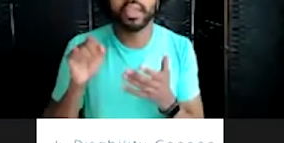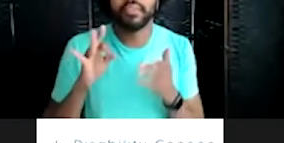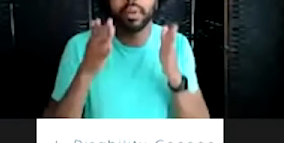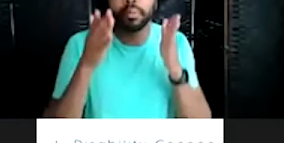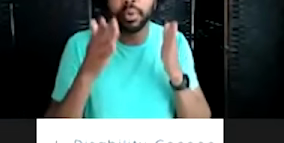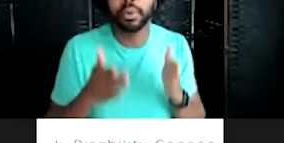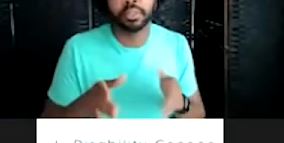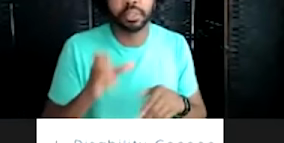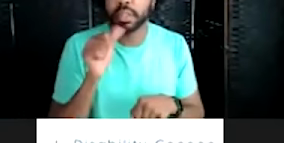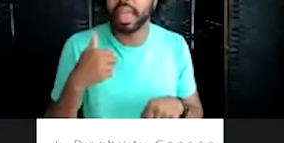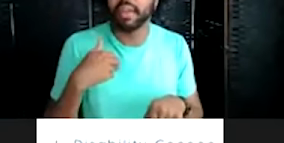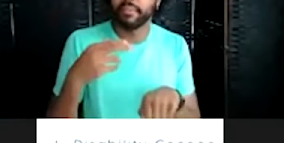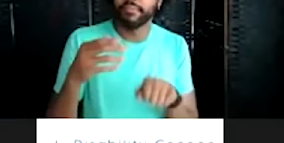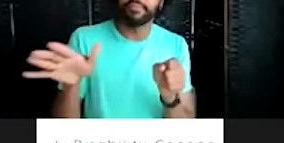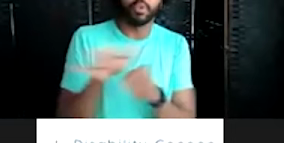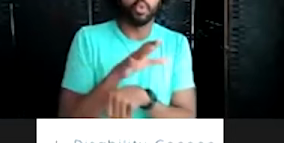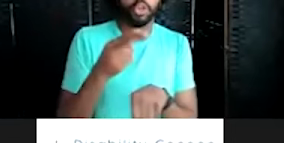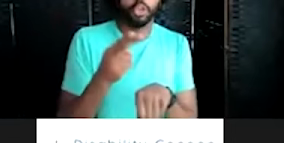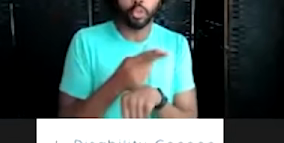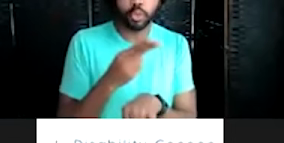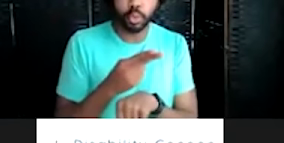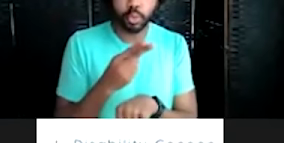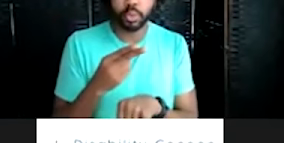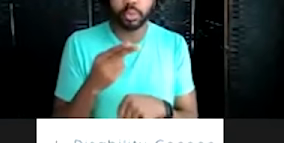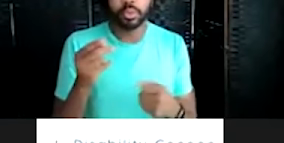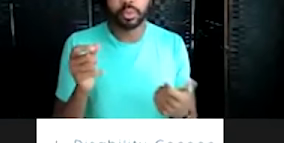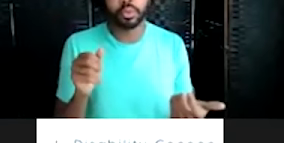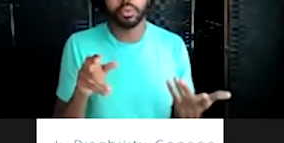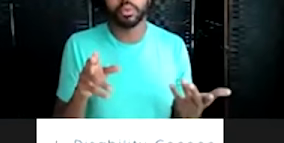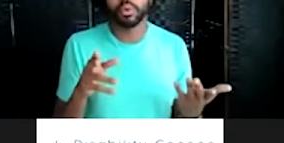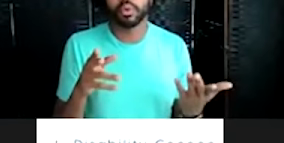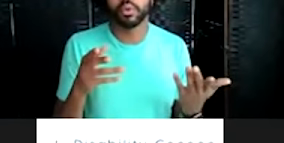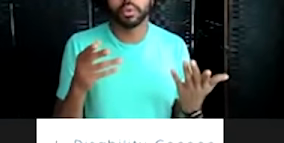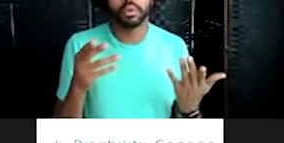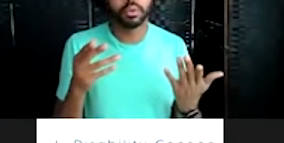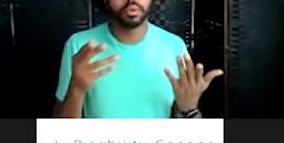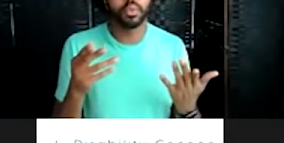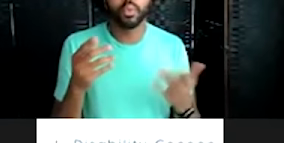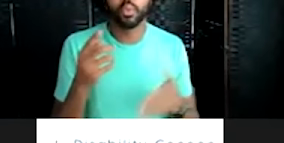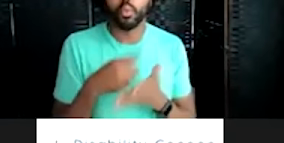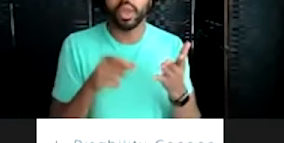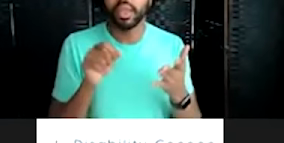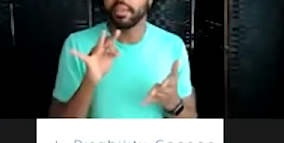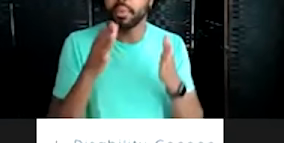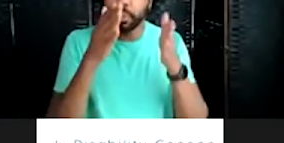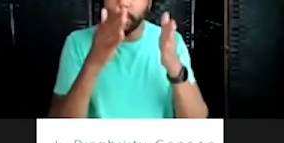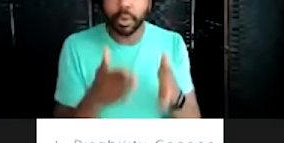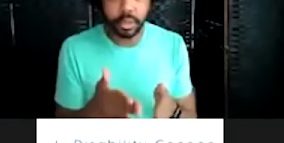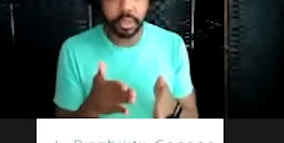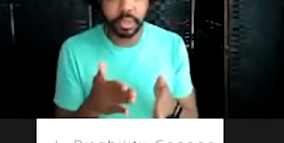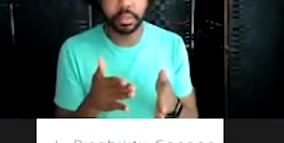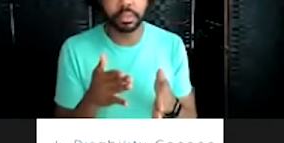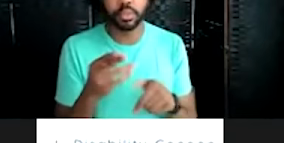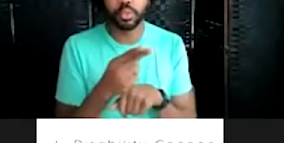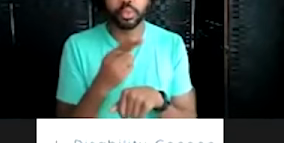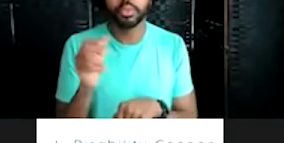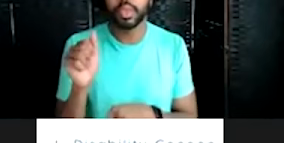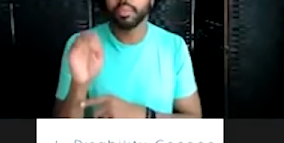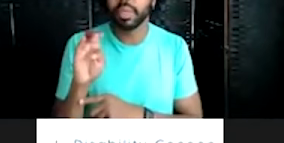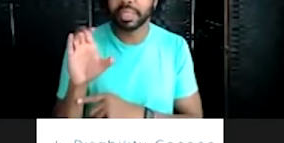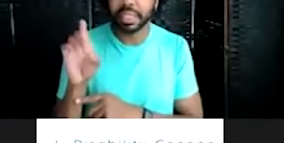Or what if the person uses an AAC device? Can they use these products? And